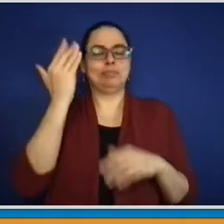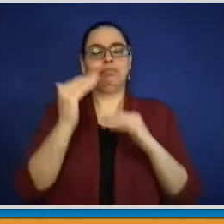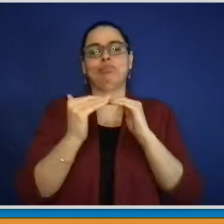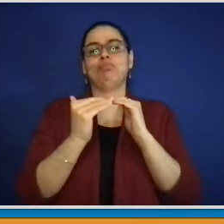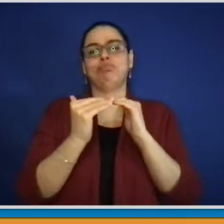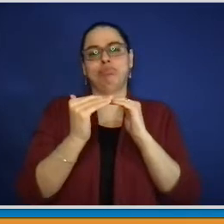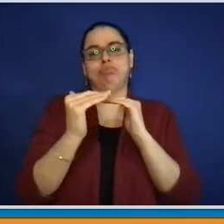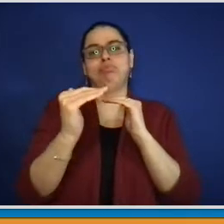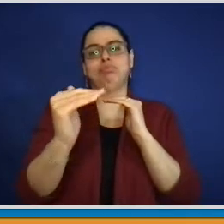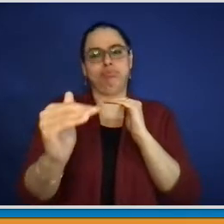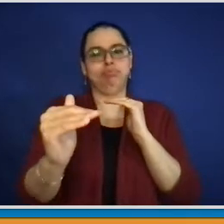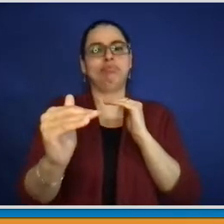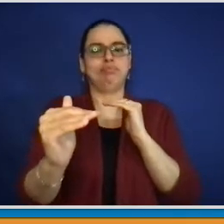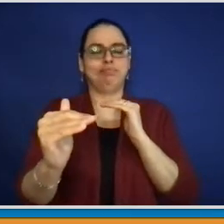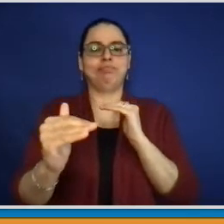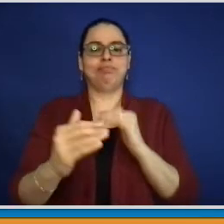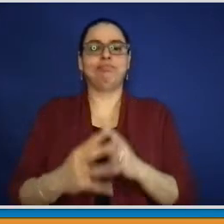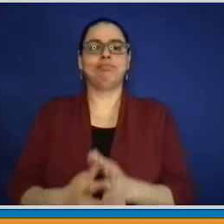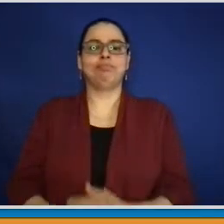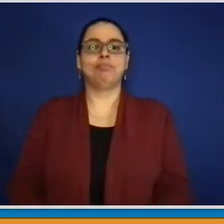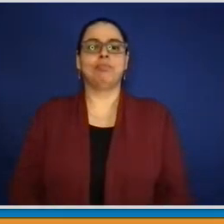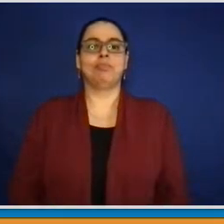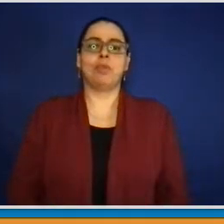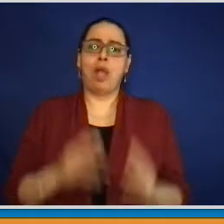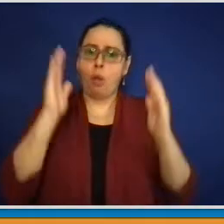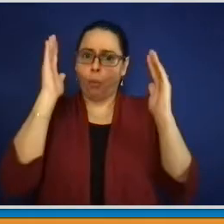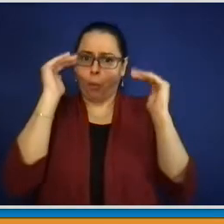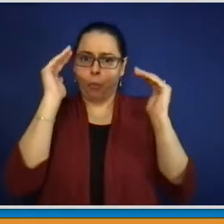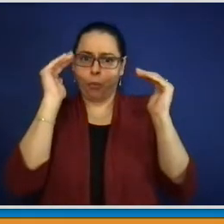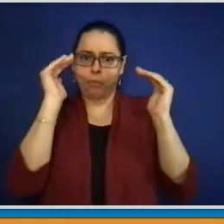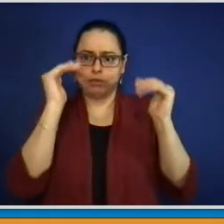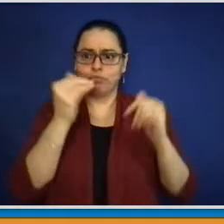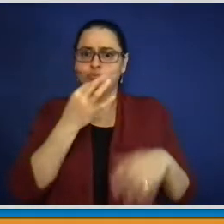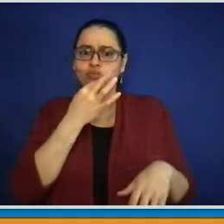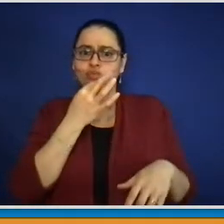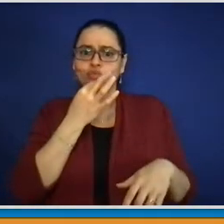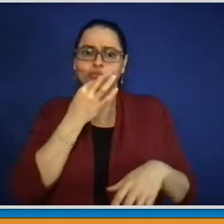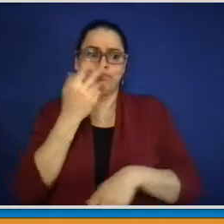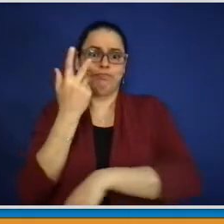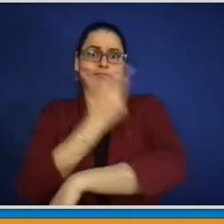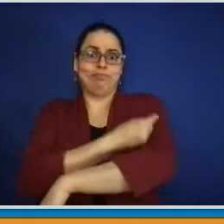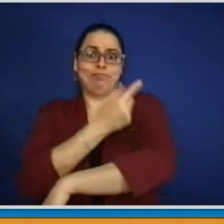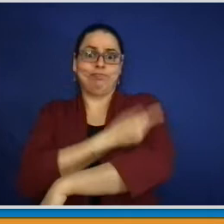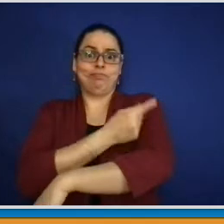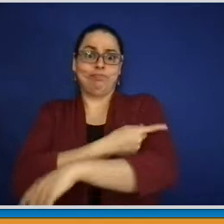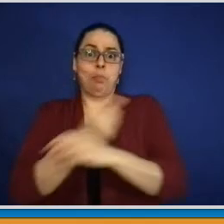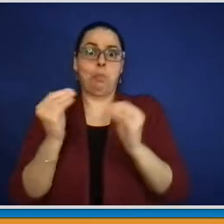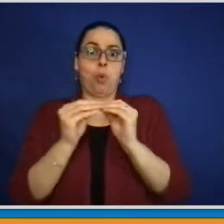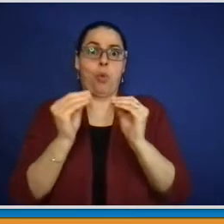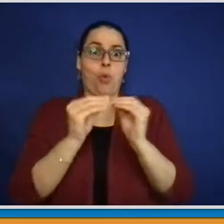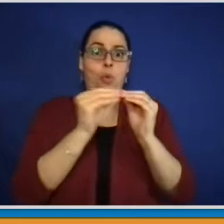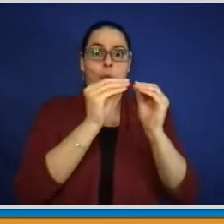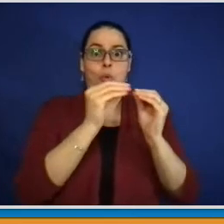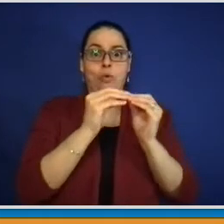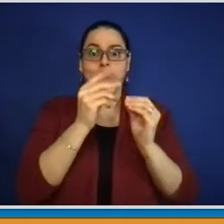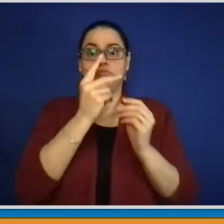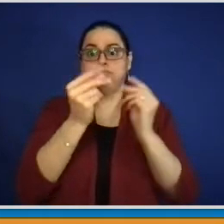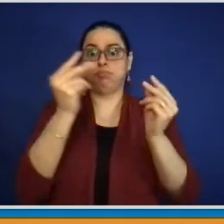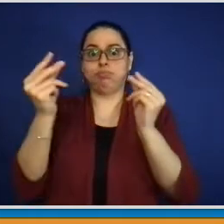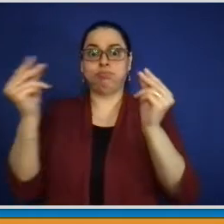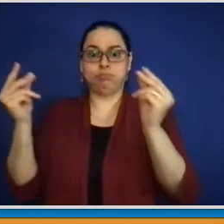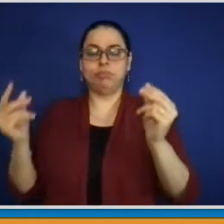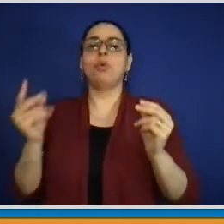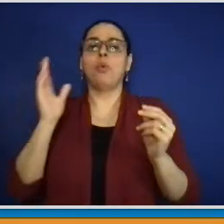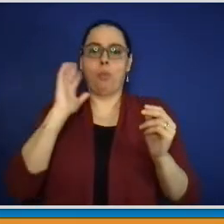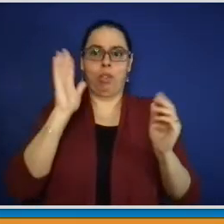numbers should start to see the next significant downturn in the number of positive cases, and we'll look to see that. We